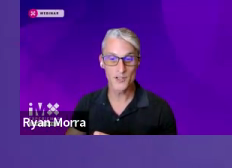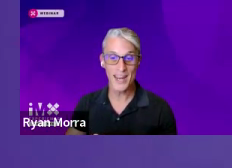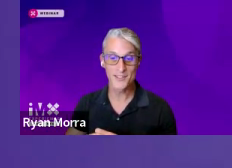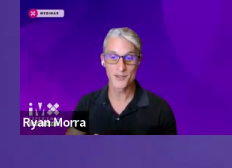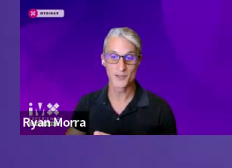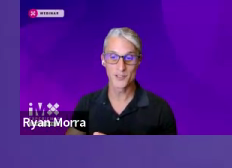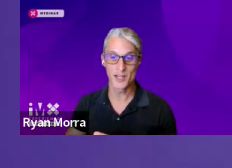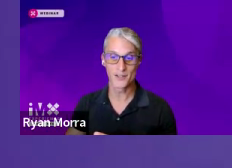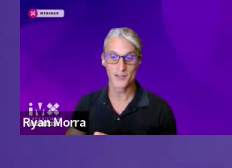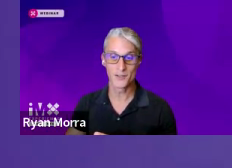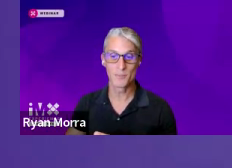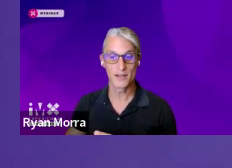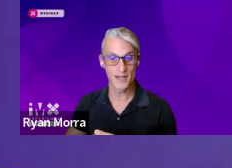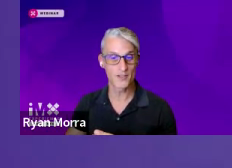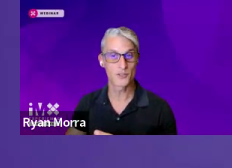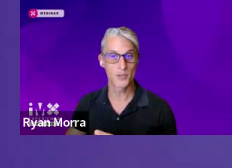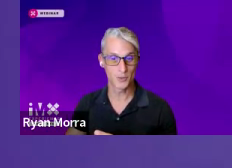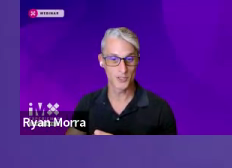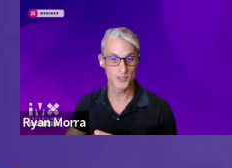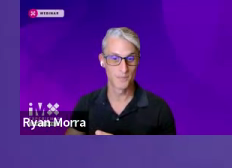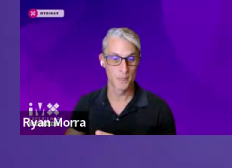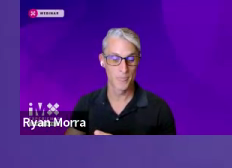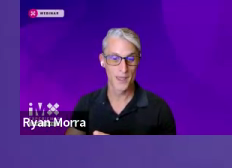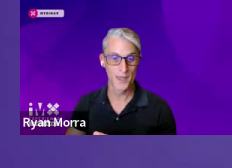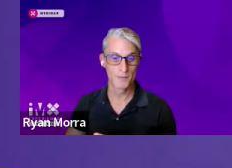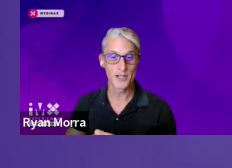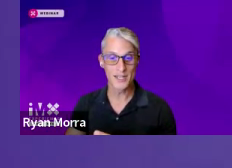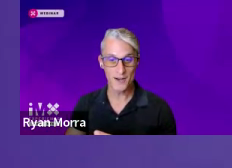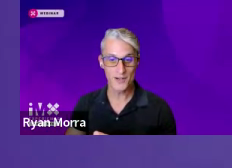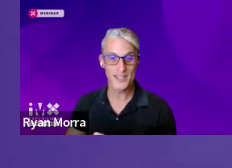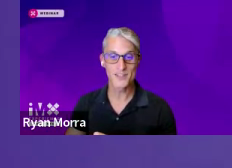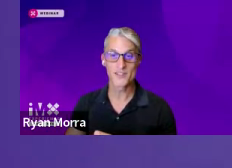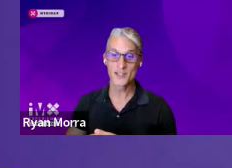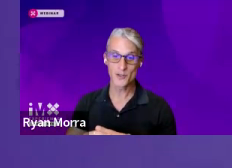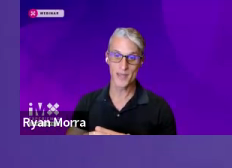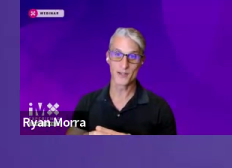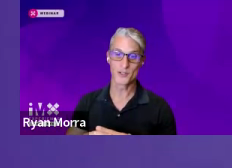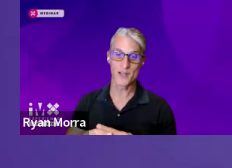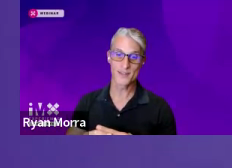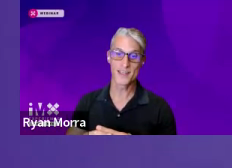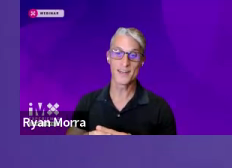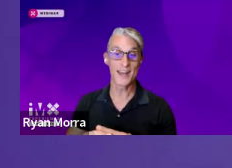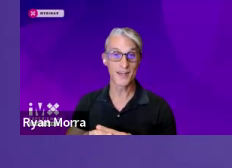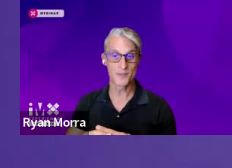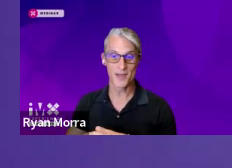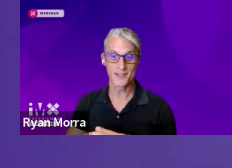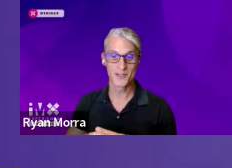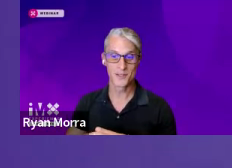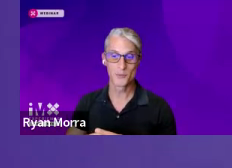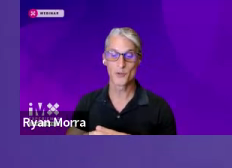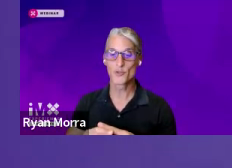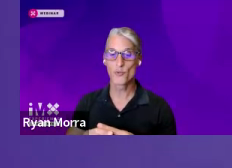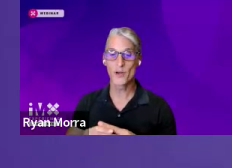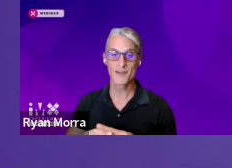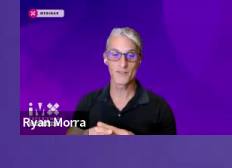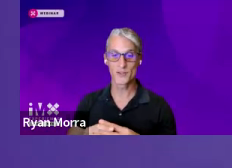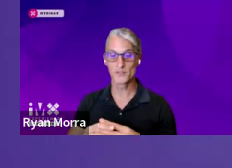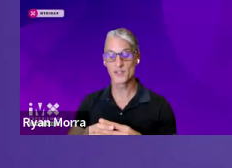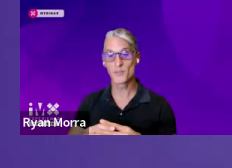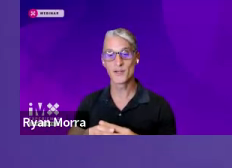development manager and an early childhood pedagogical coach. Brittany Gehrig is the senior manager of content at hand2mind with